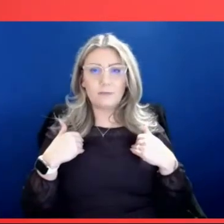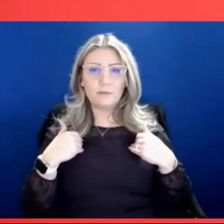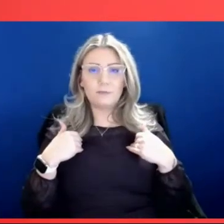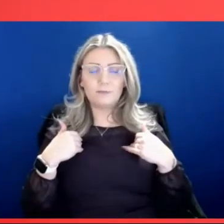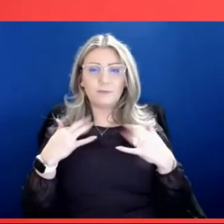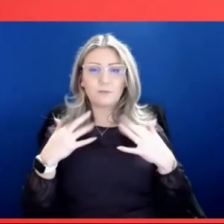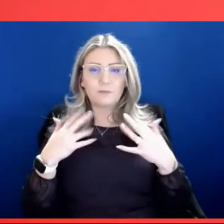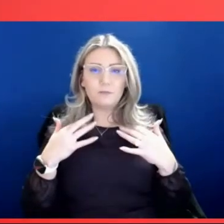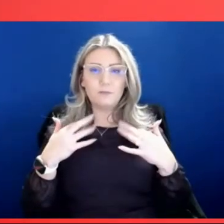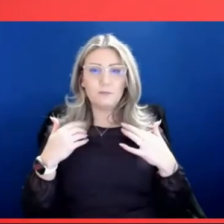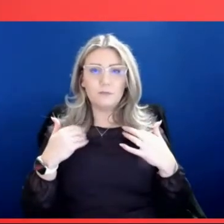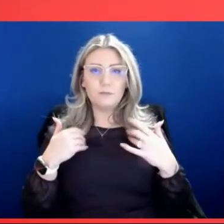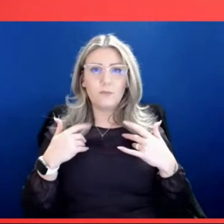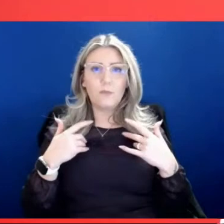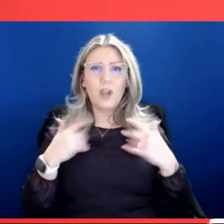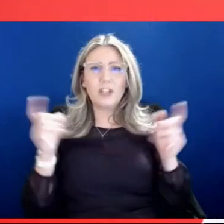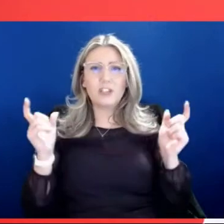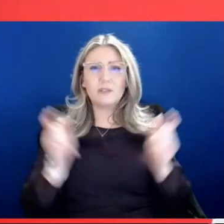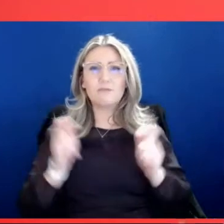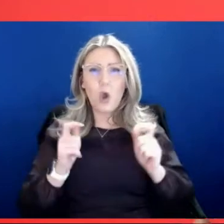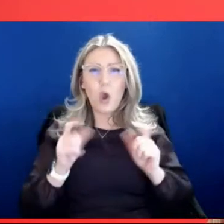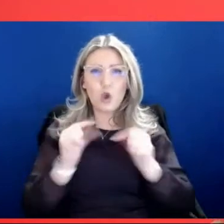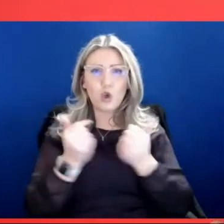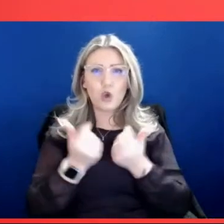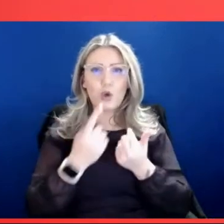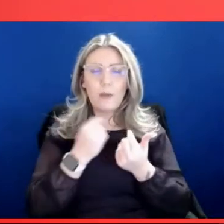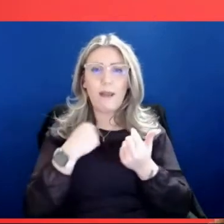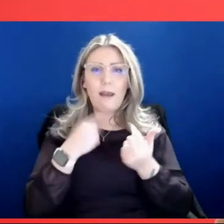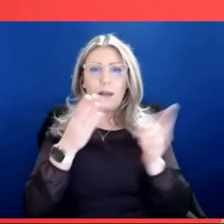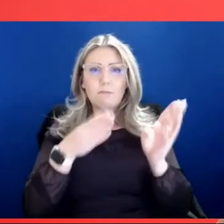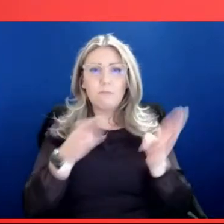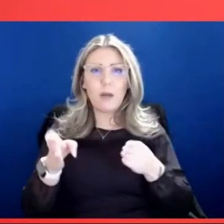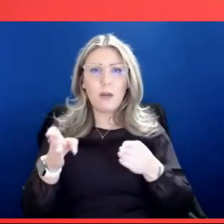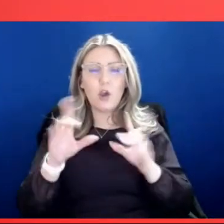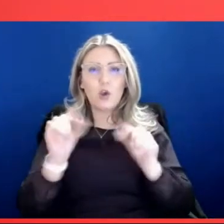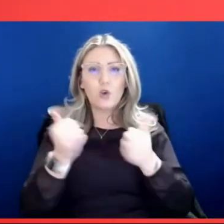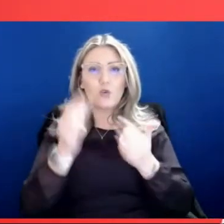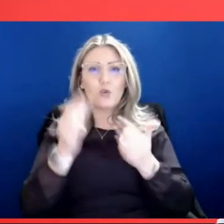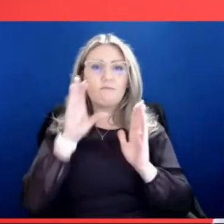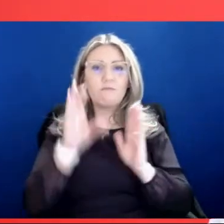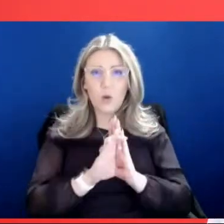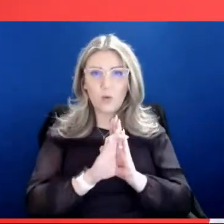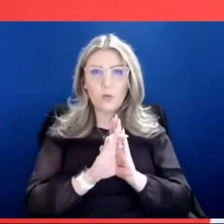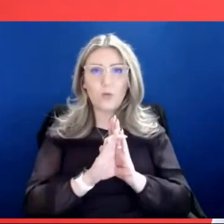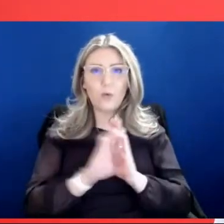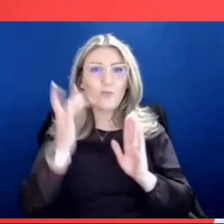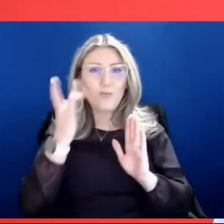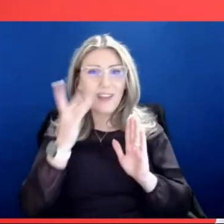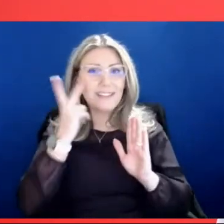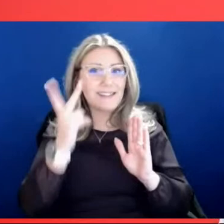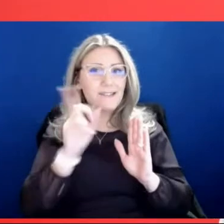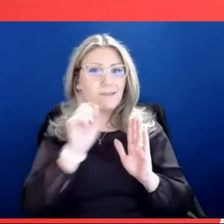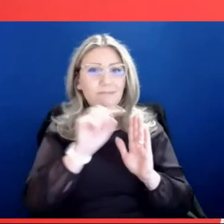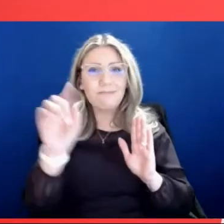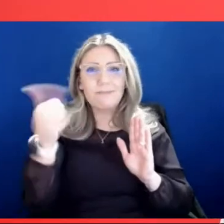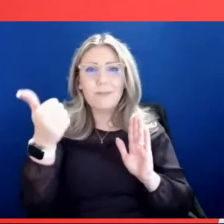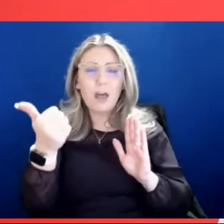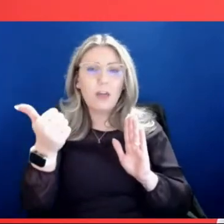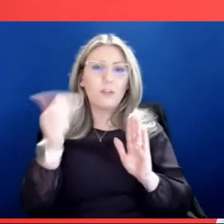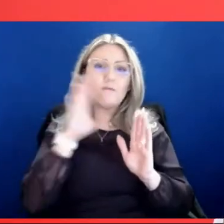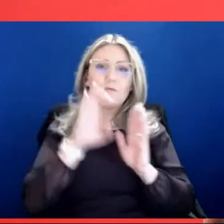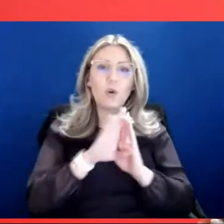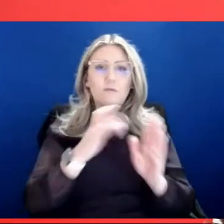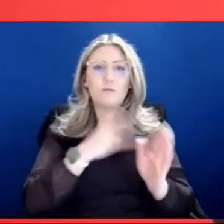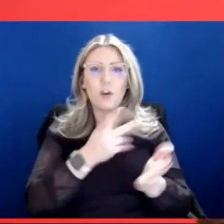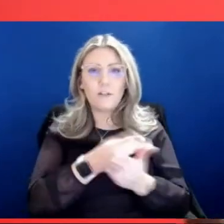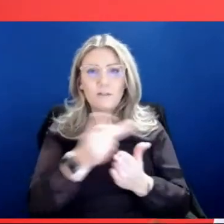small group, and I organized a group photo because I'd seen other photos of heart failure groups in the early days,